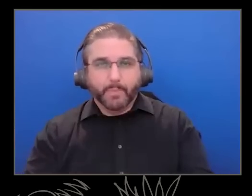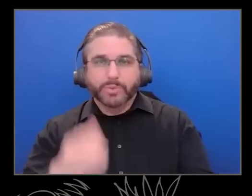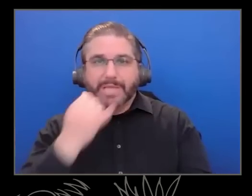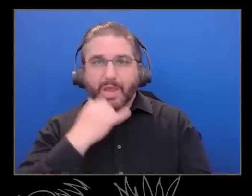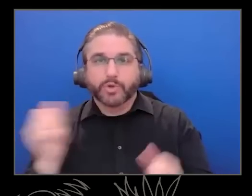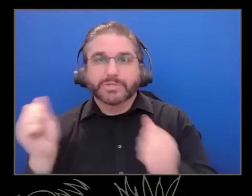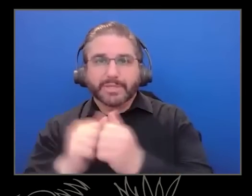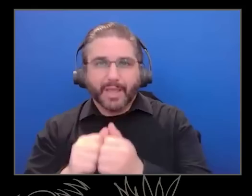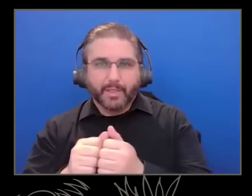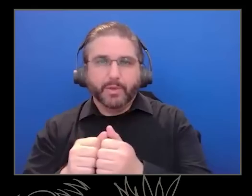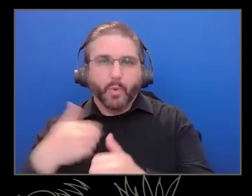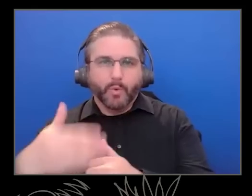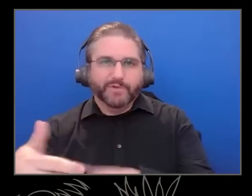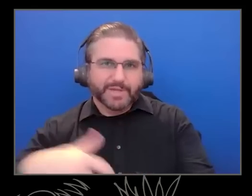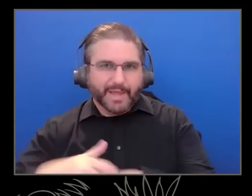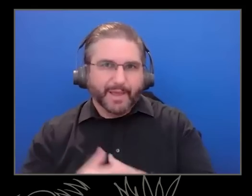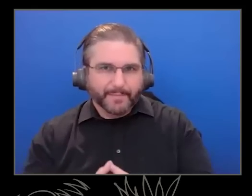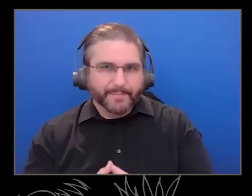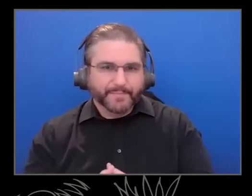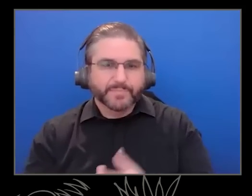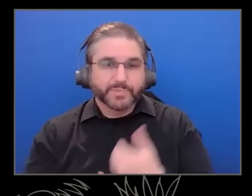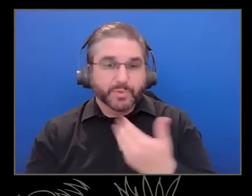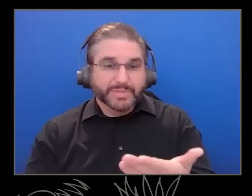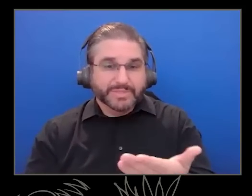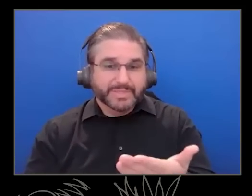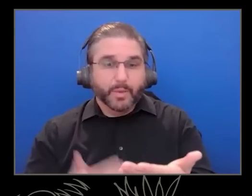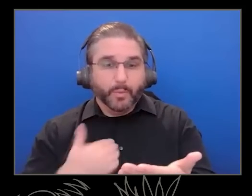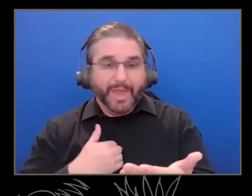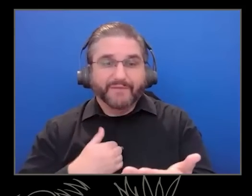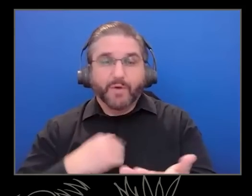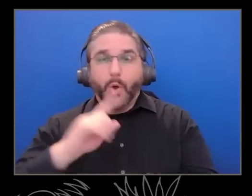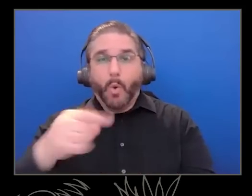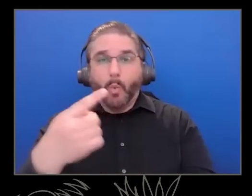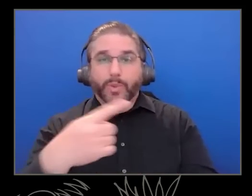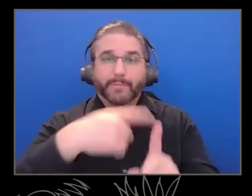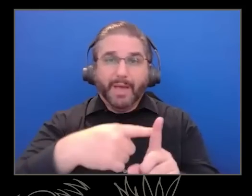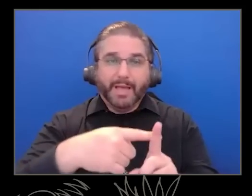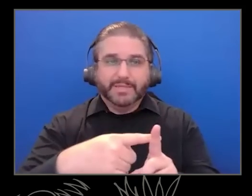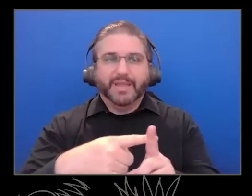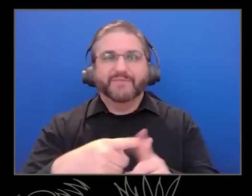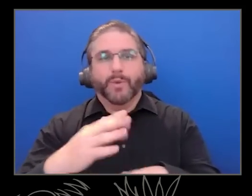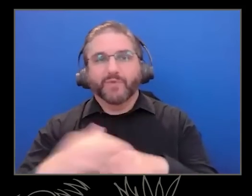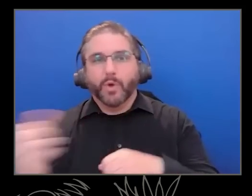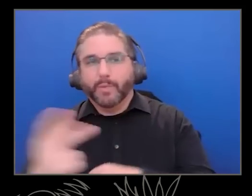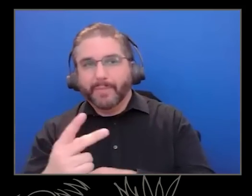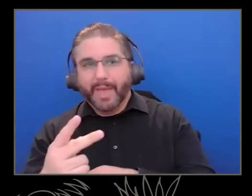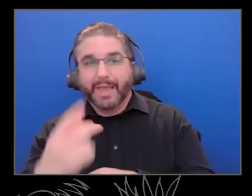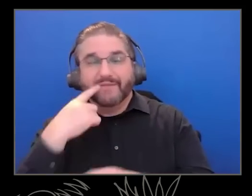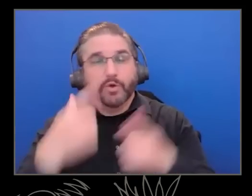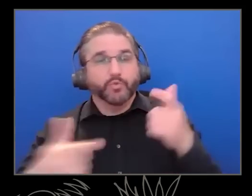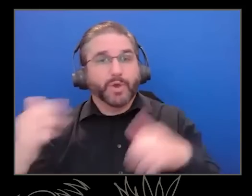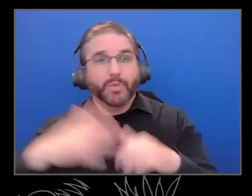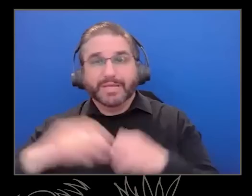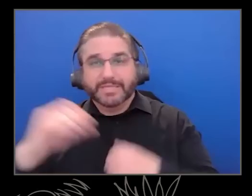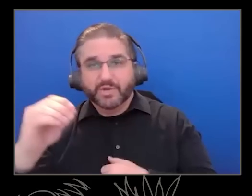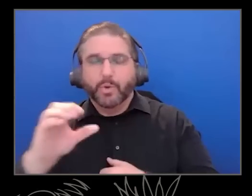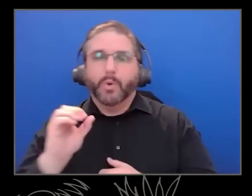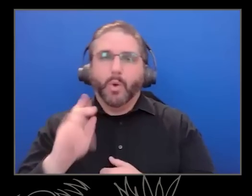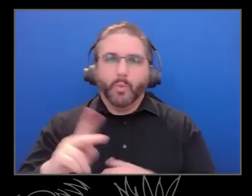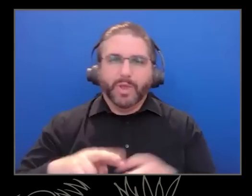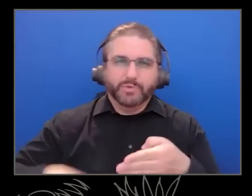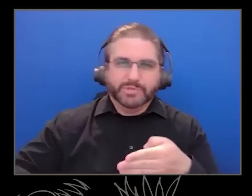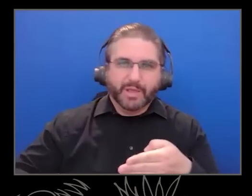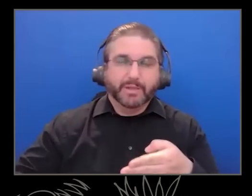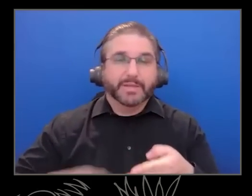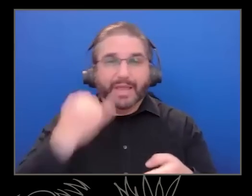time. So here you can see we have this only positive. We pass a callback. If it's greater than 0, we return an OK result. And